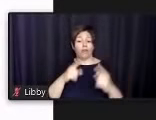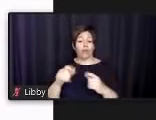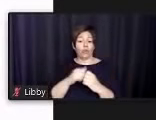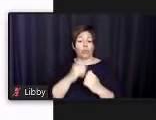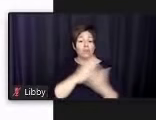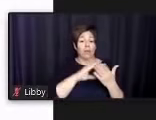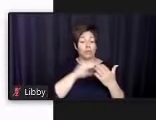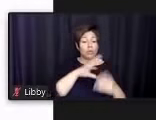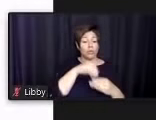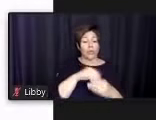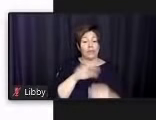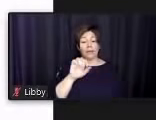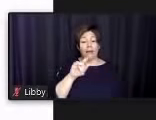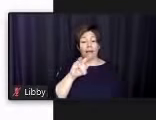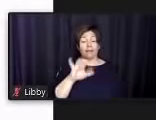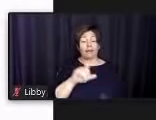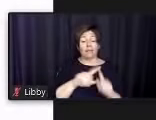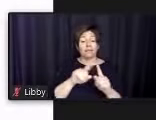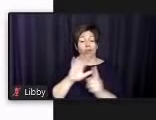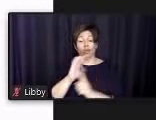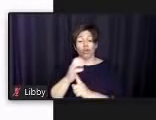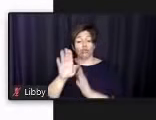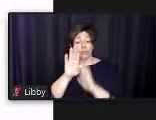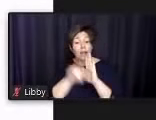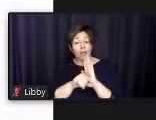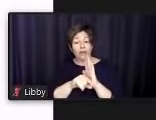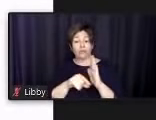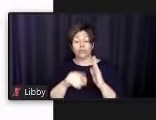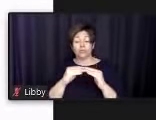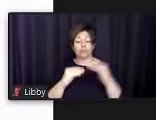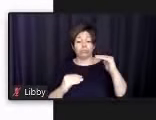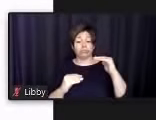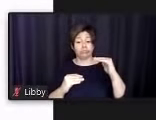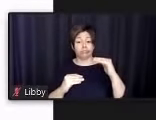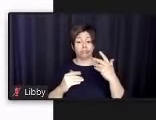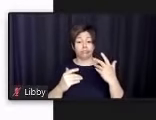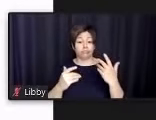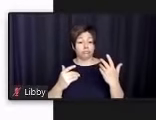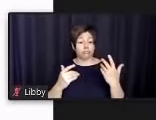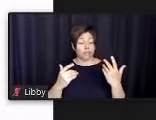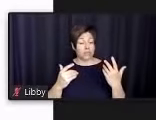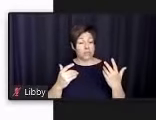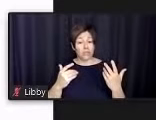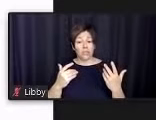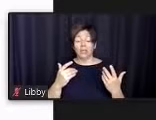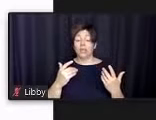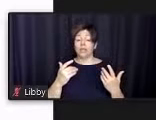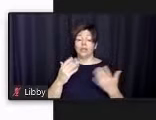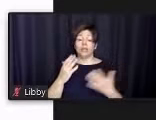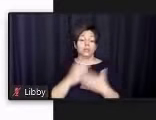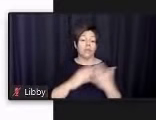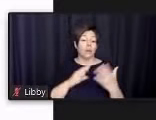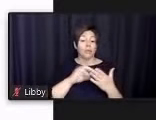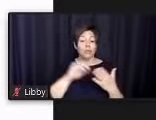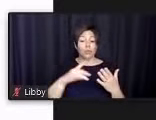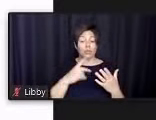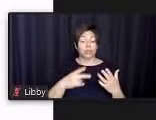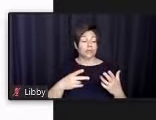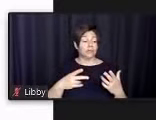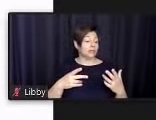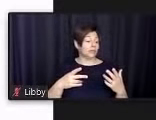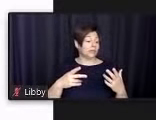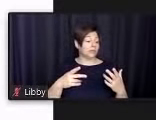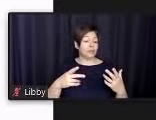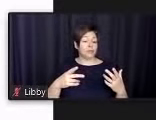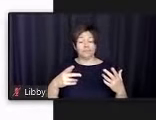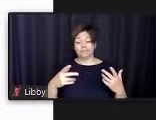various ethnic and cultural backgrounds, and rely a lot on this, right? So and there's students who are increasingly